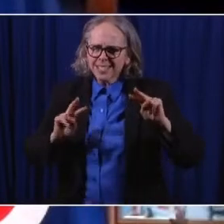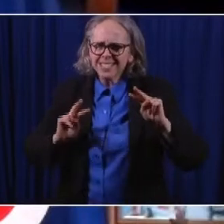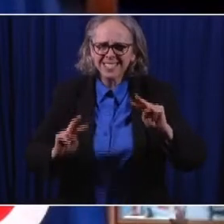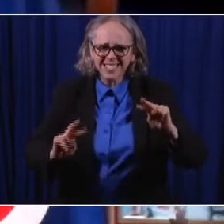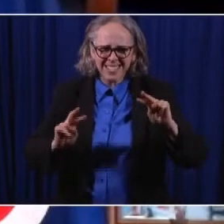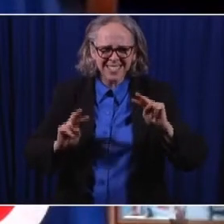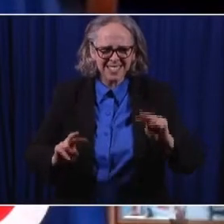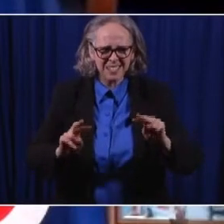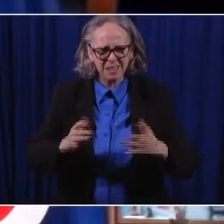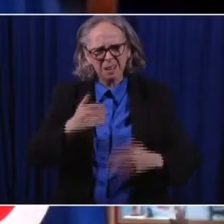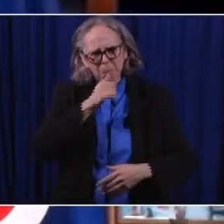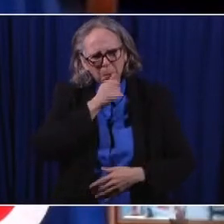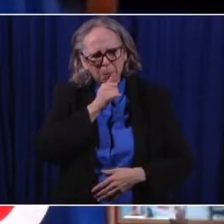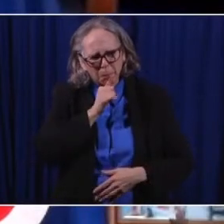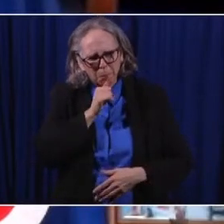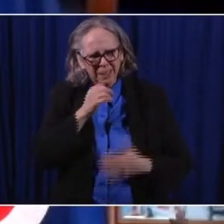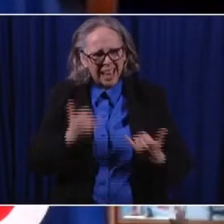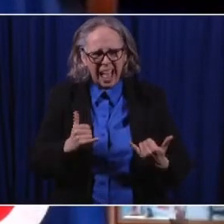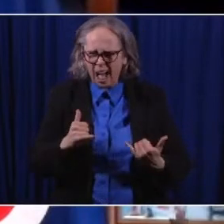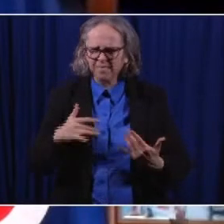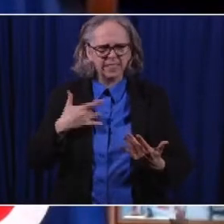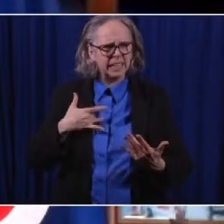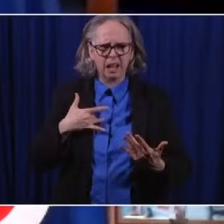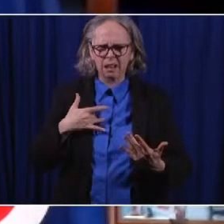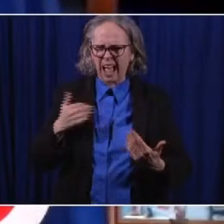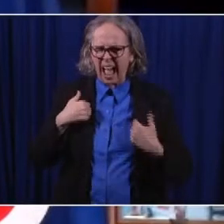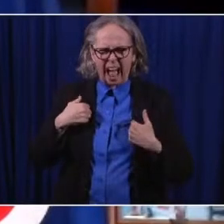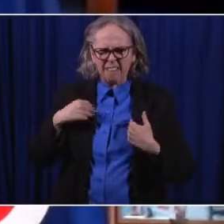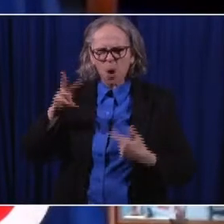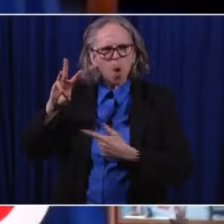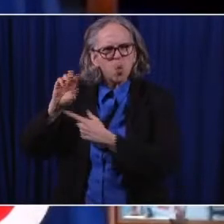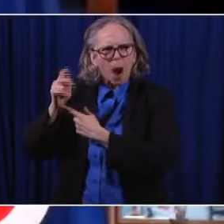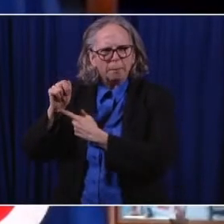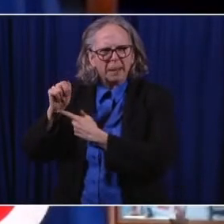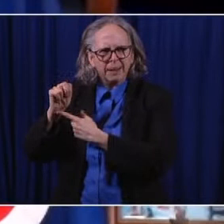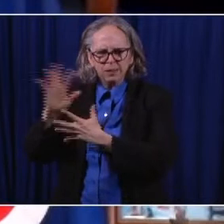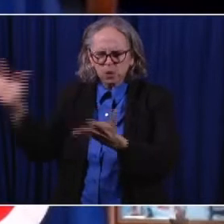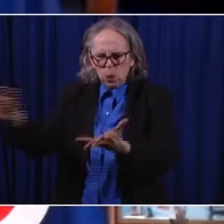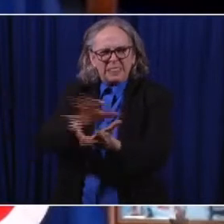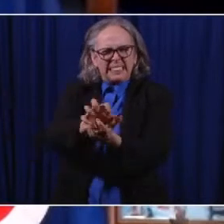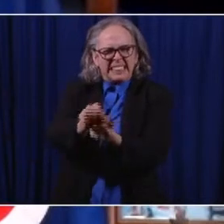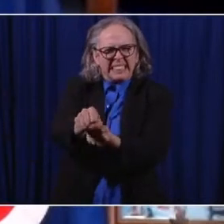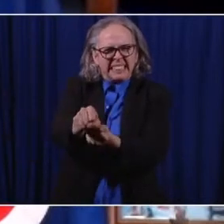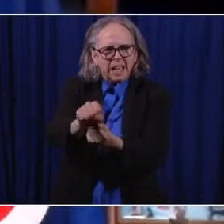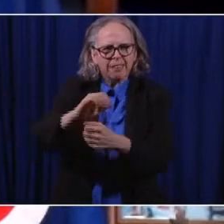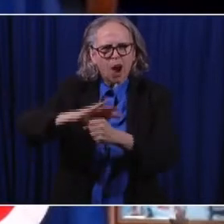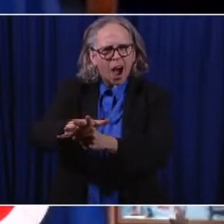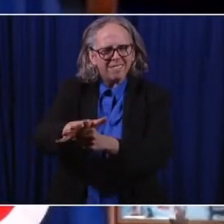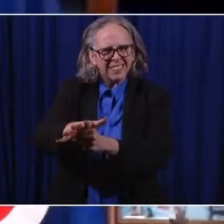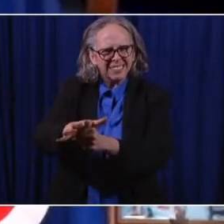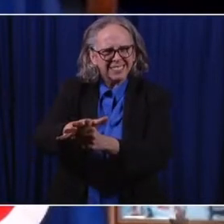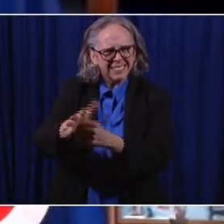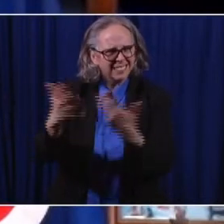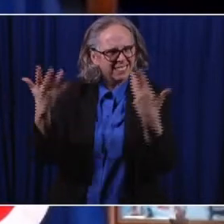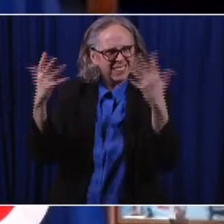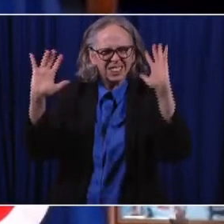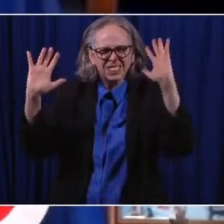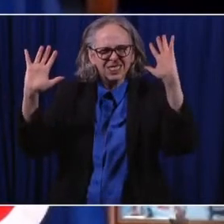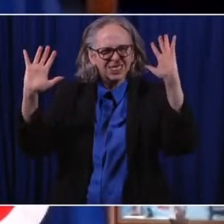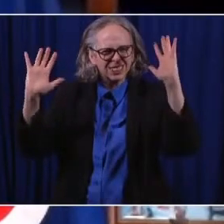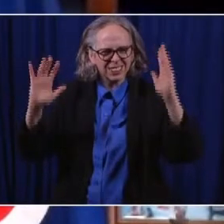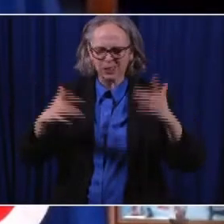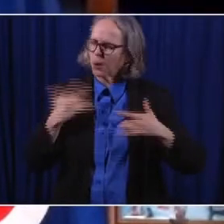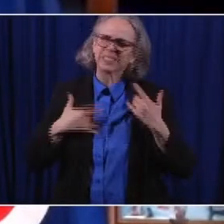had a weapon against the virus that will work and ultimately defeat it. And so there was a lot of excitement